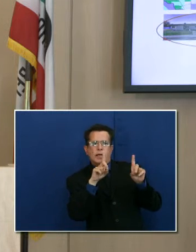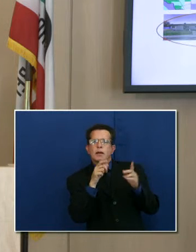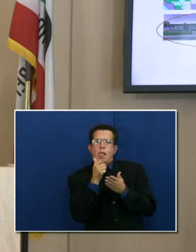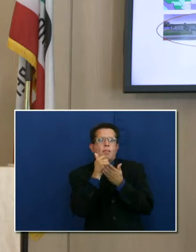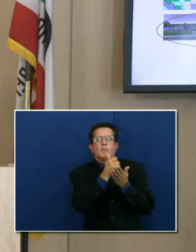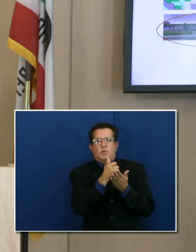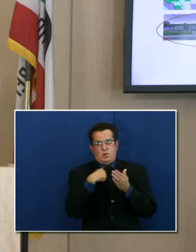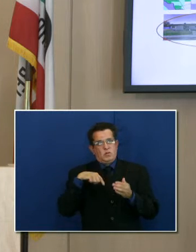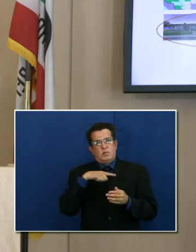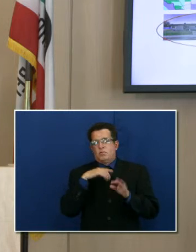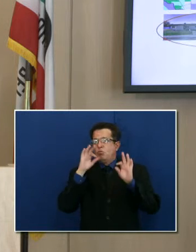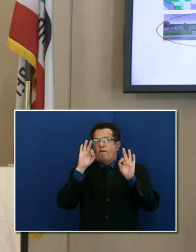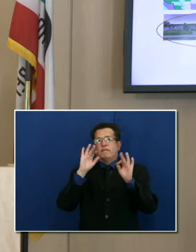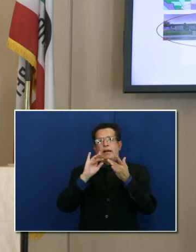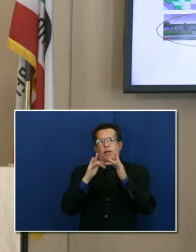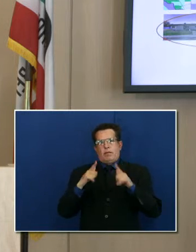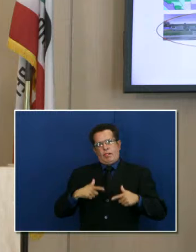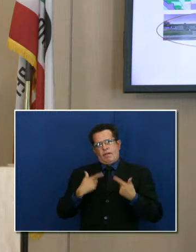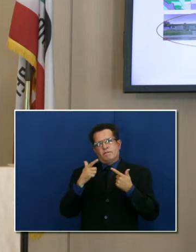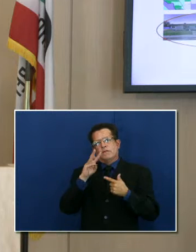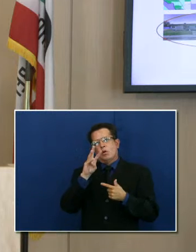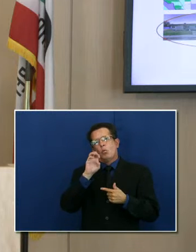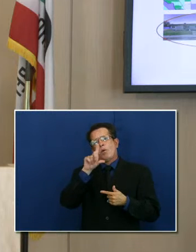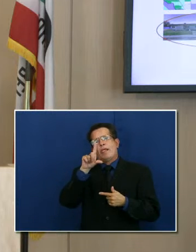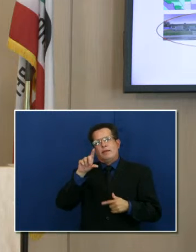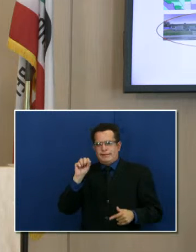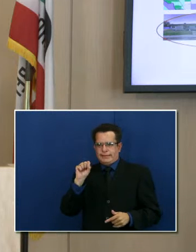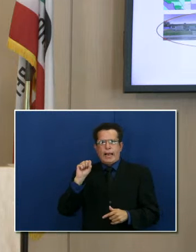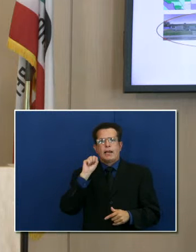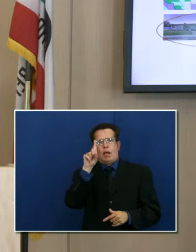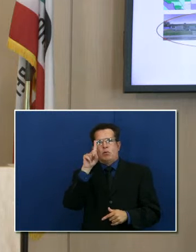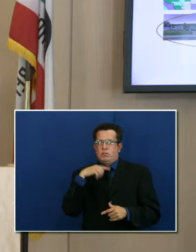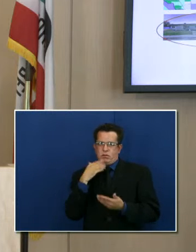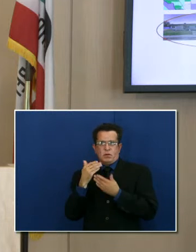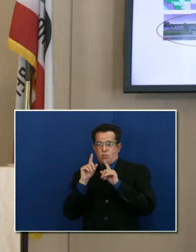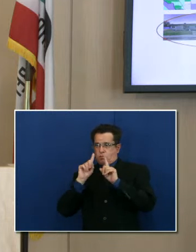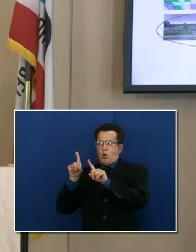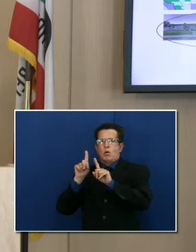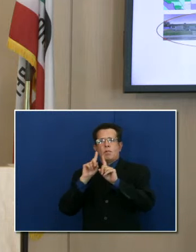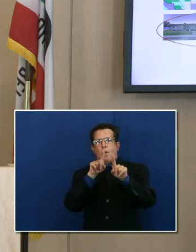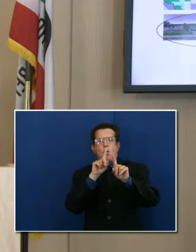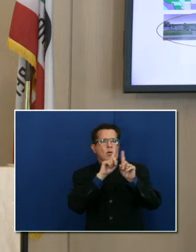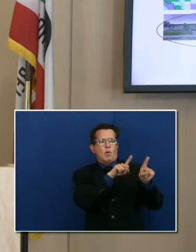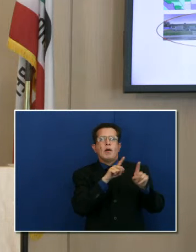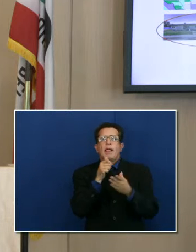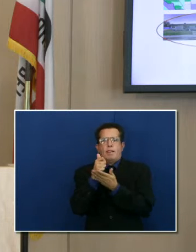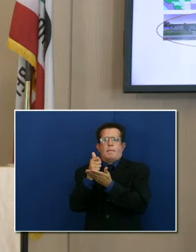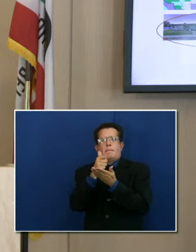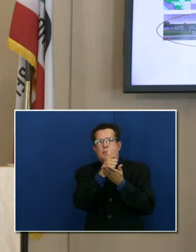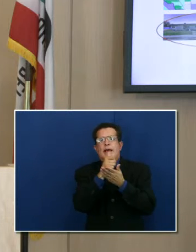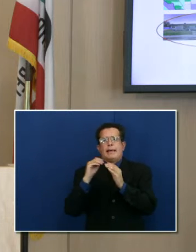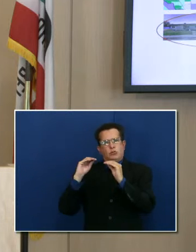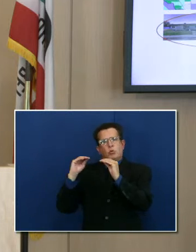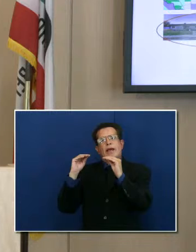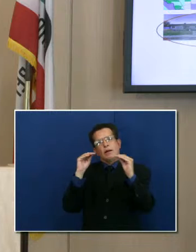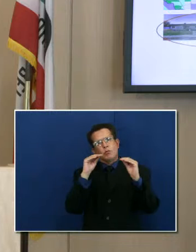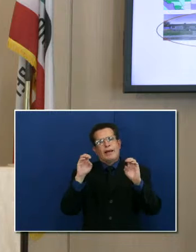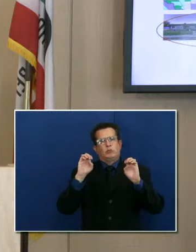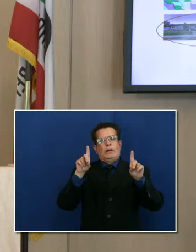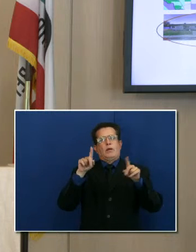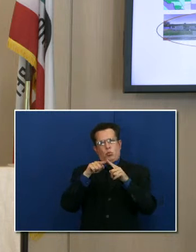great network through Live Well San Diego to educate the community. The second is focused